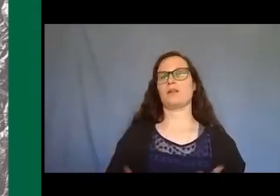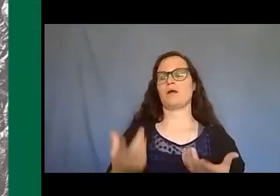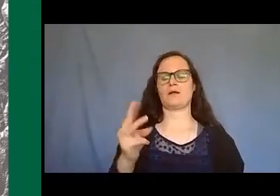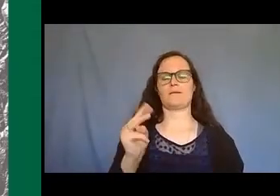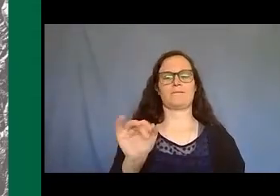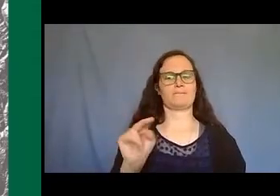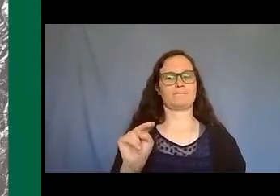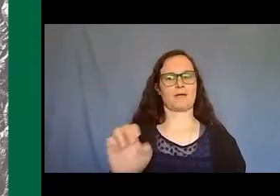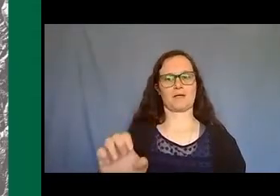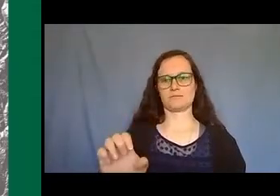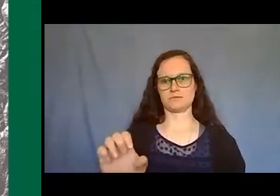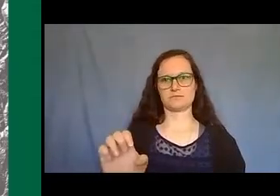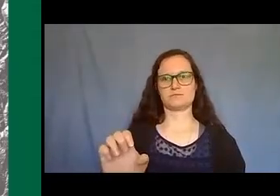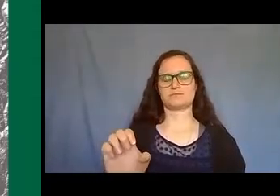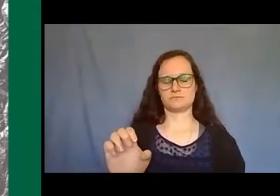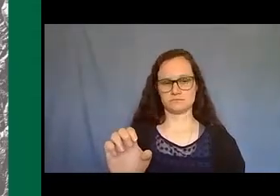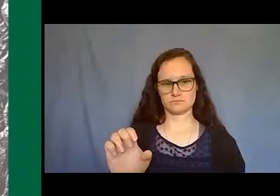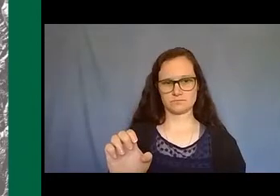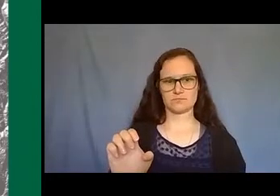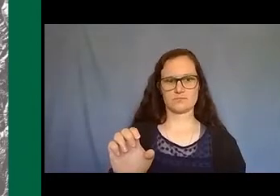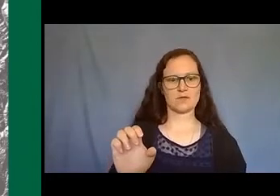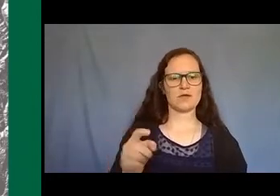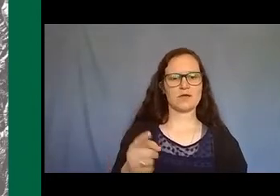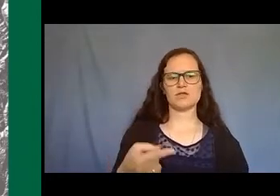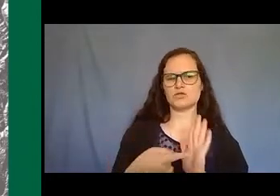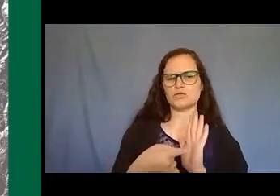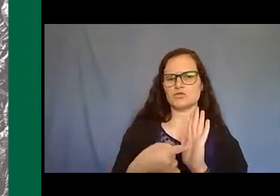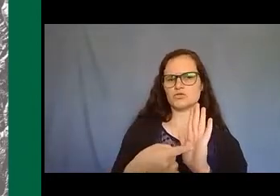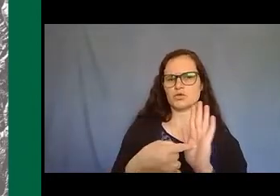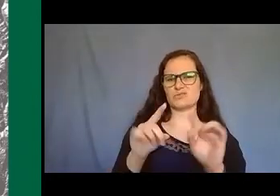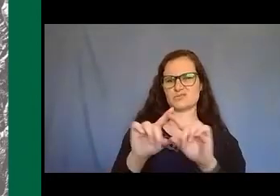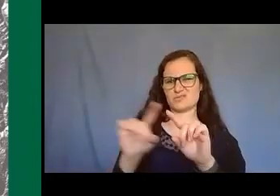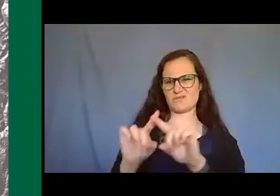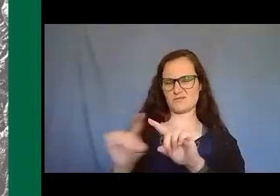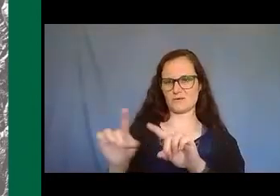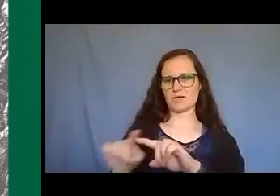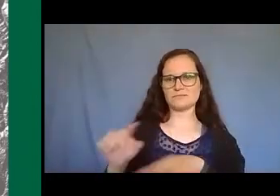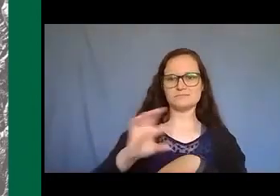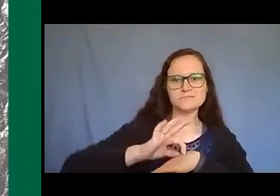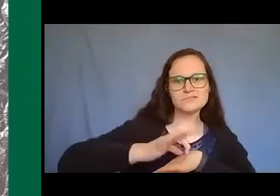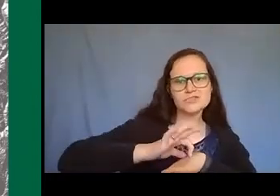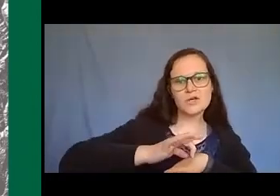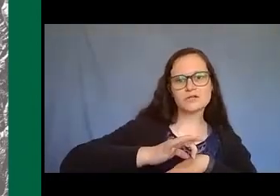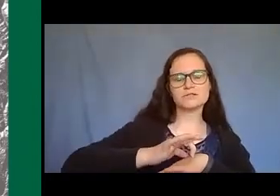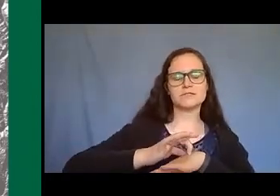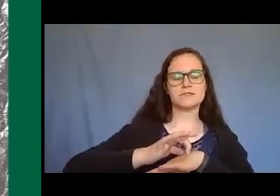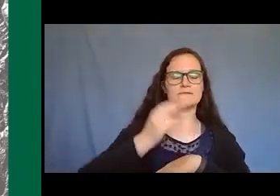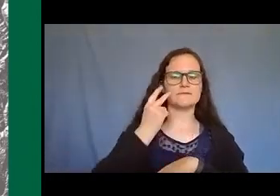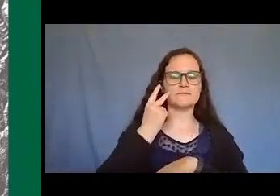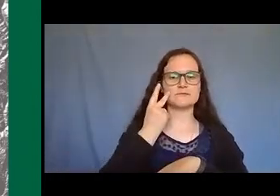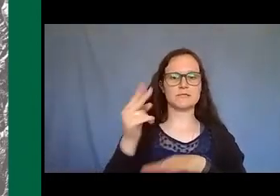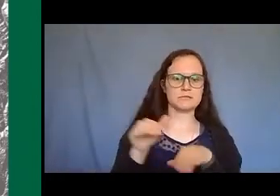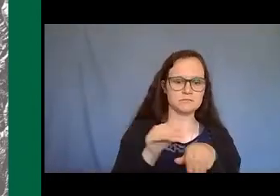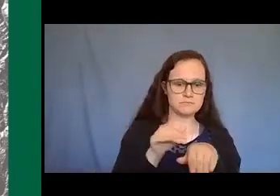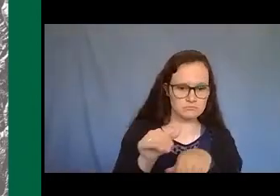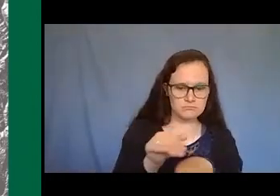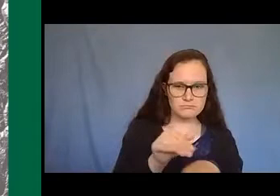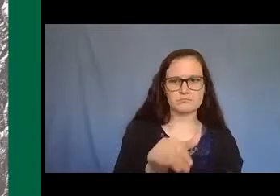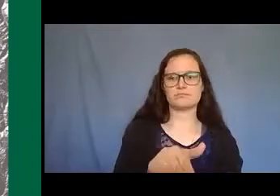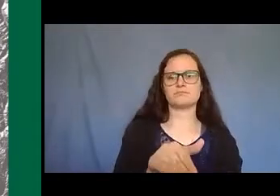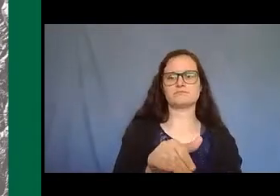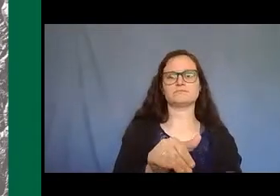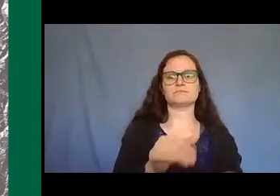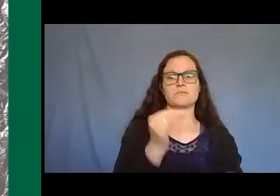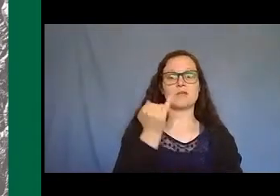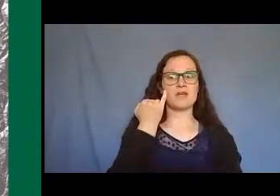Christina put together and really shows some of the different geology as you move downstream. And ultimately, once you